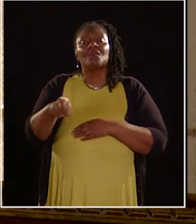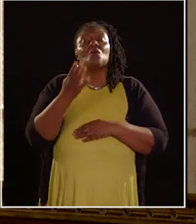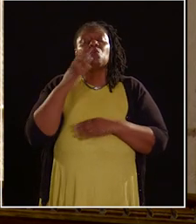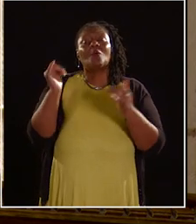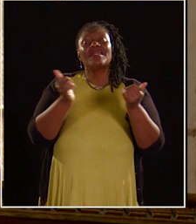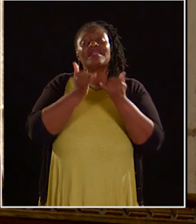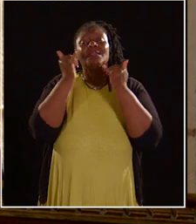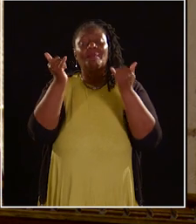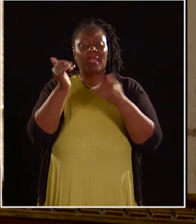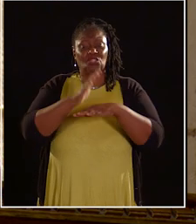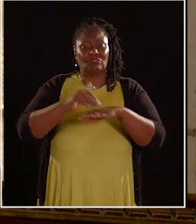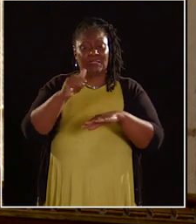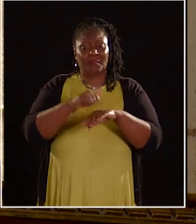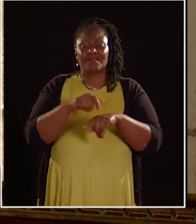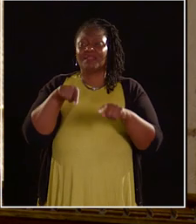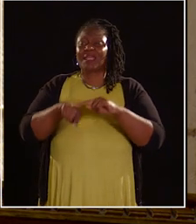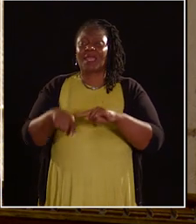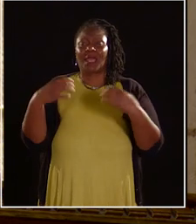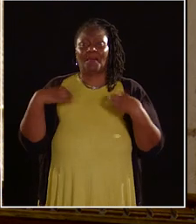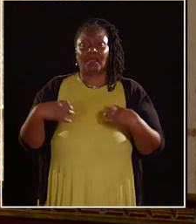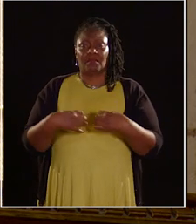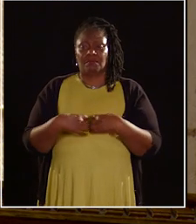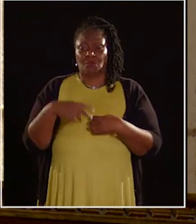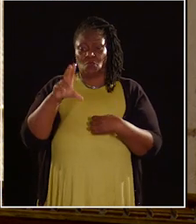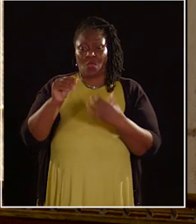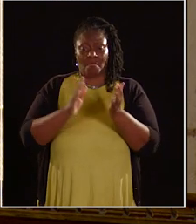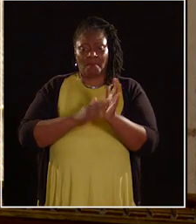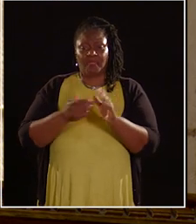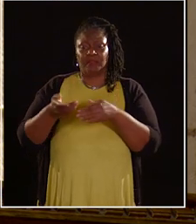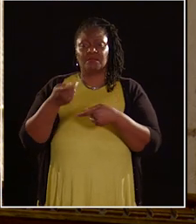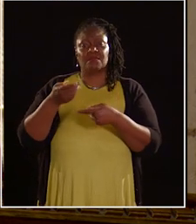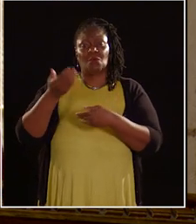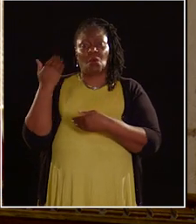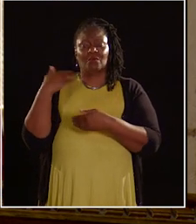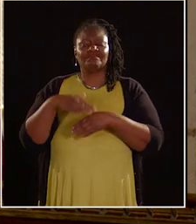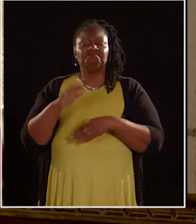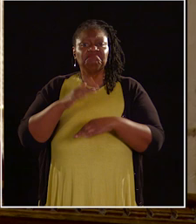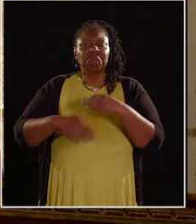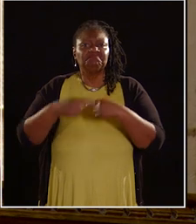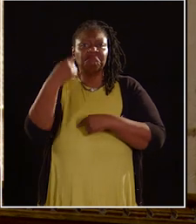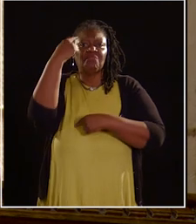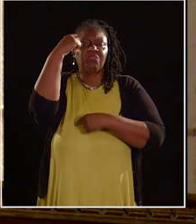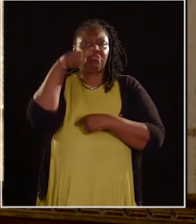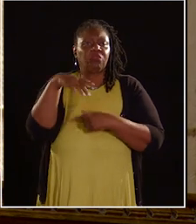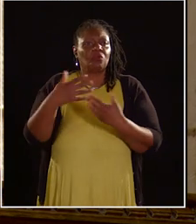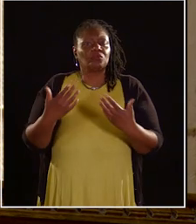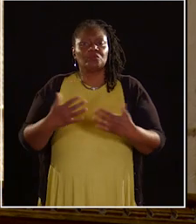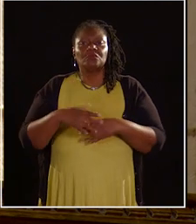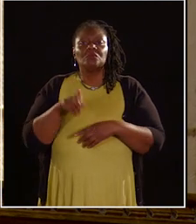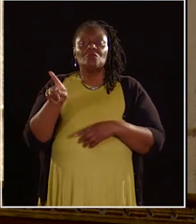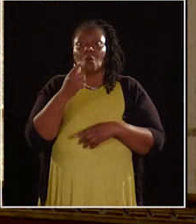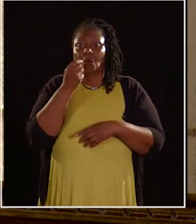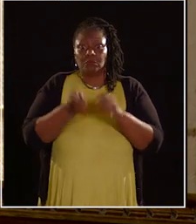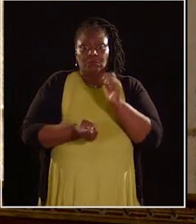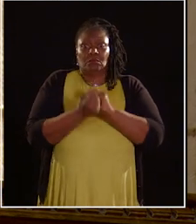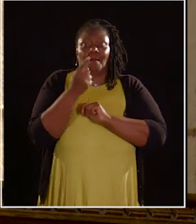When we celebrated Christmas here with our mayor just 12 months ago, none of us had any idea